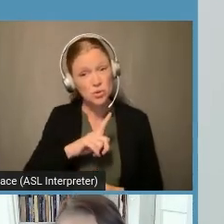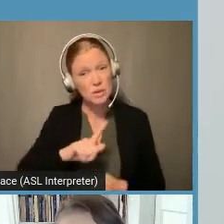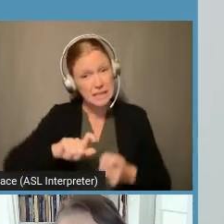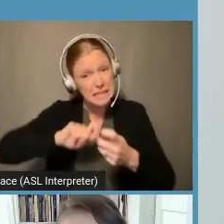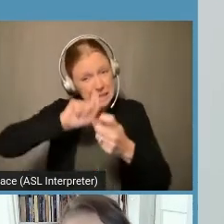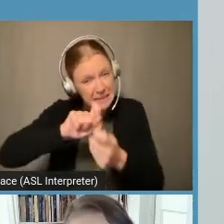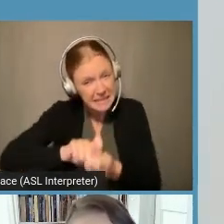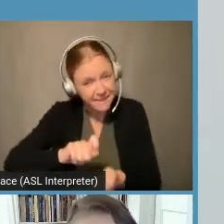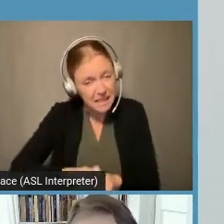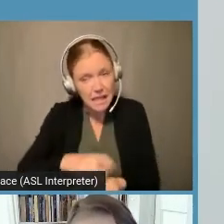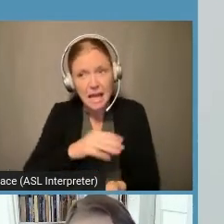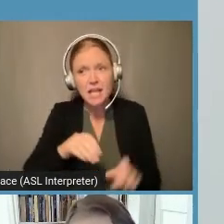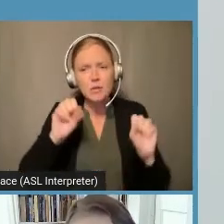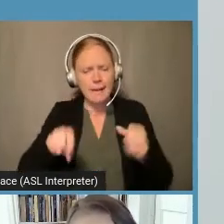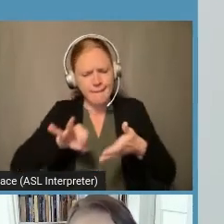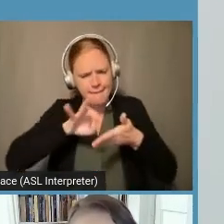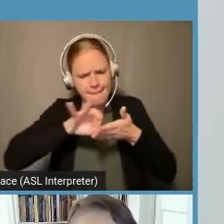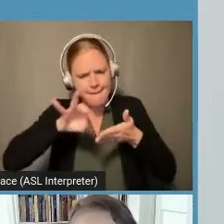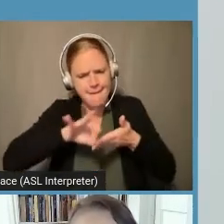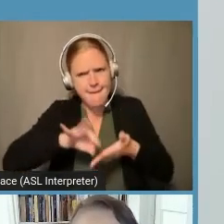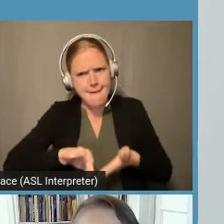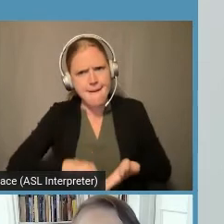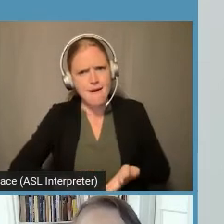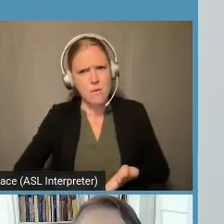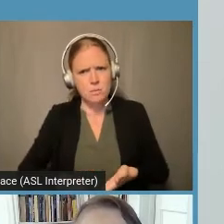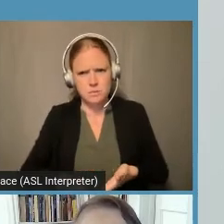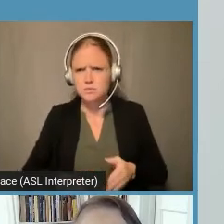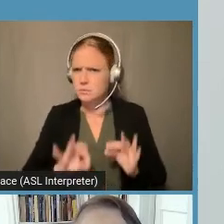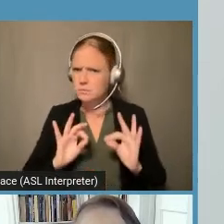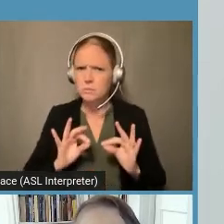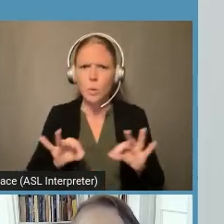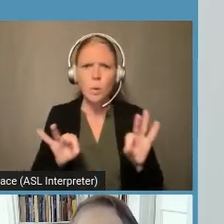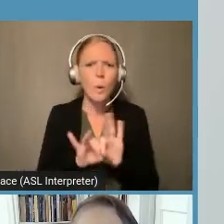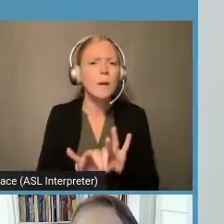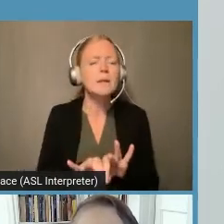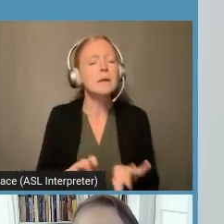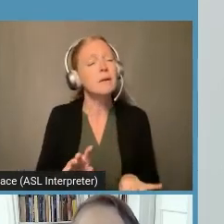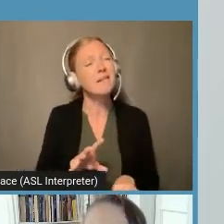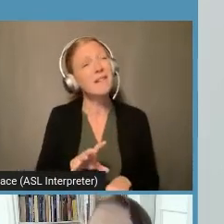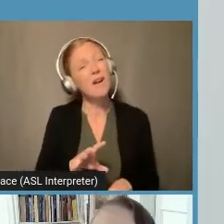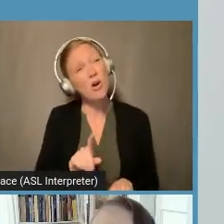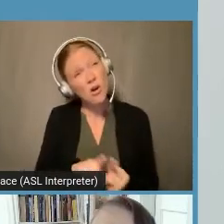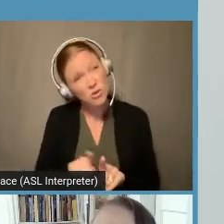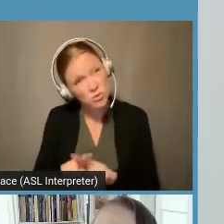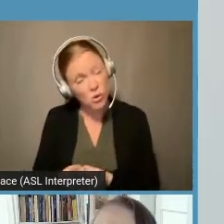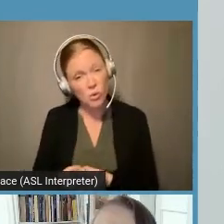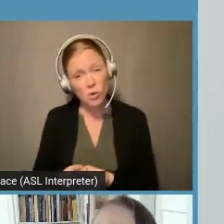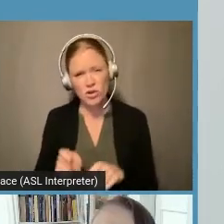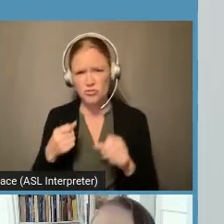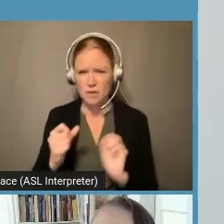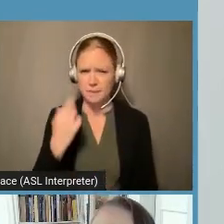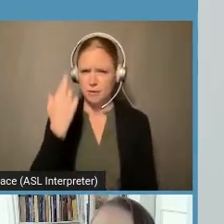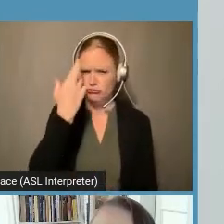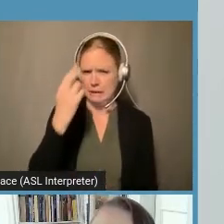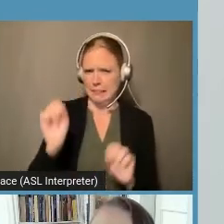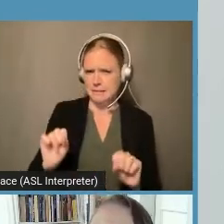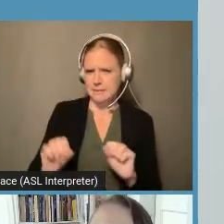and quantitative as possible, but also be as realistic as you can